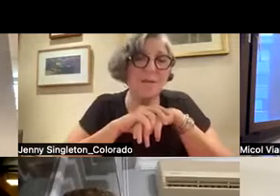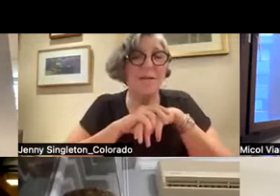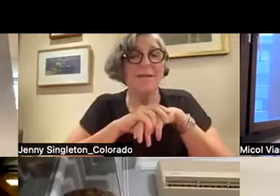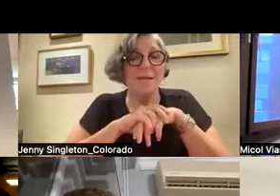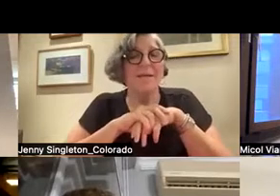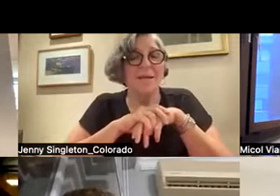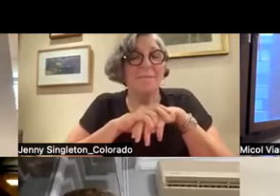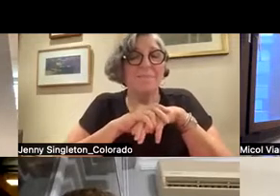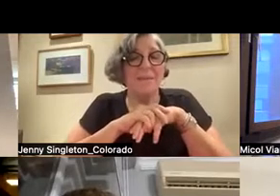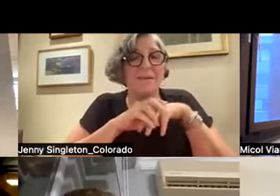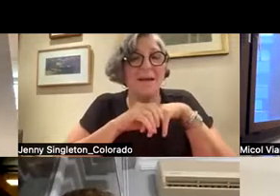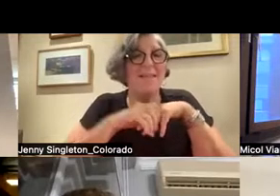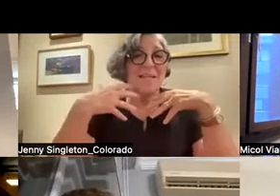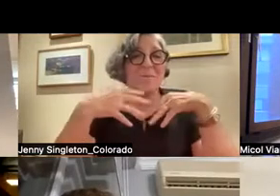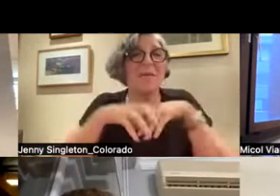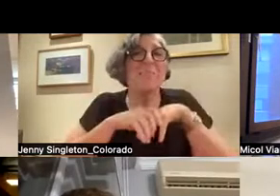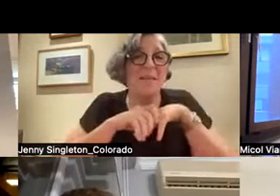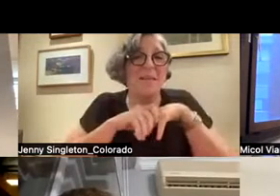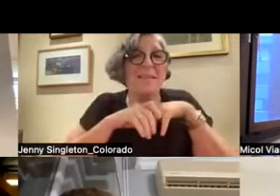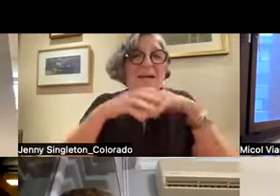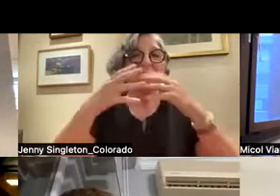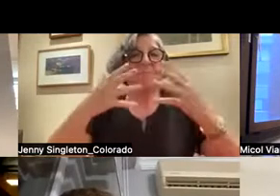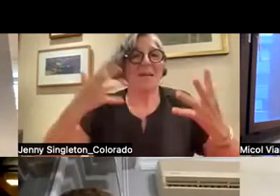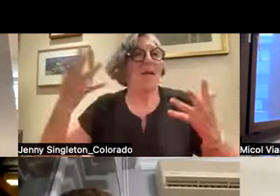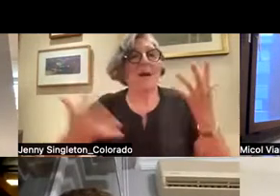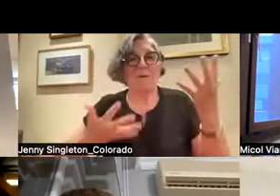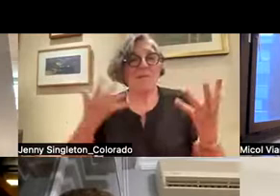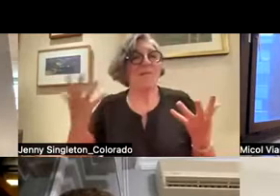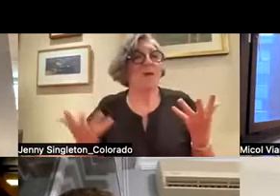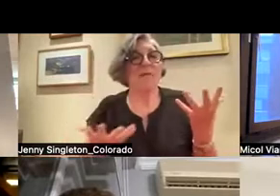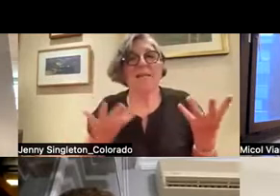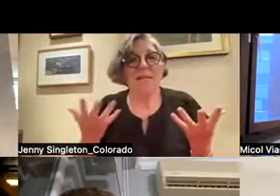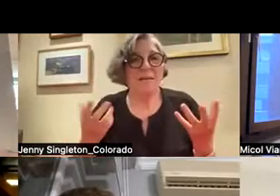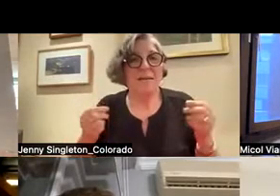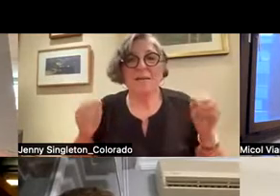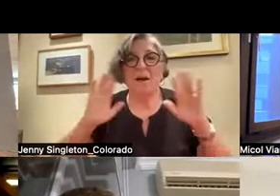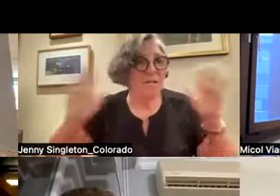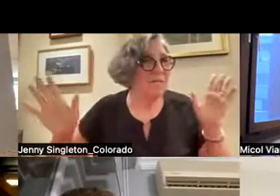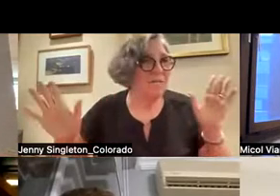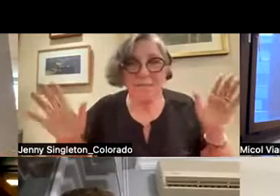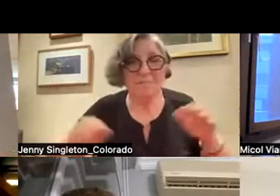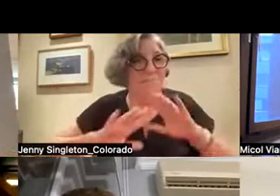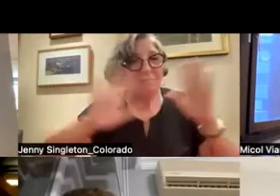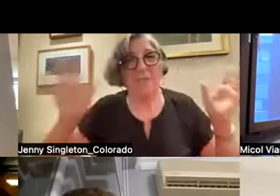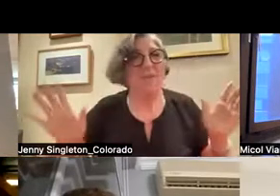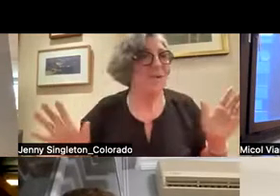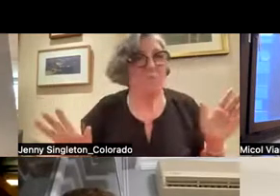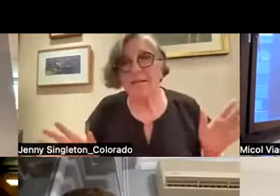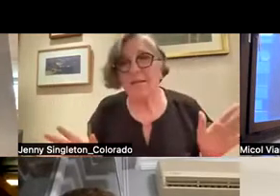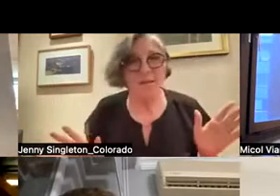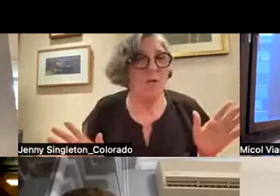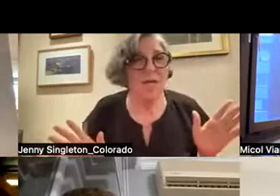there's pretty, you know, I think it's pretty compelling that somehow in this modality that cognitively